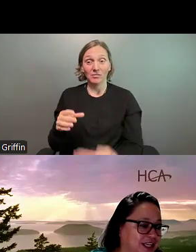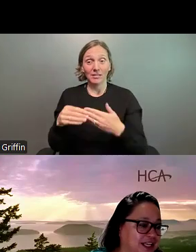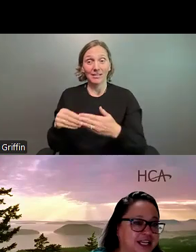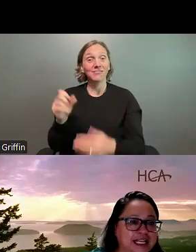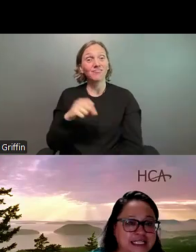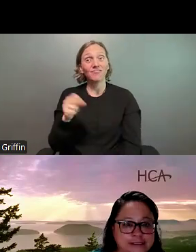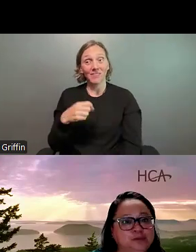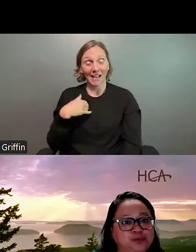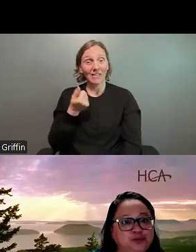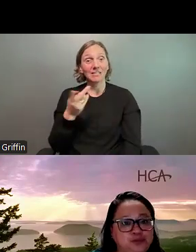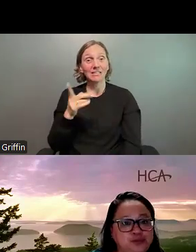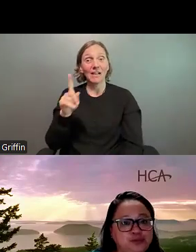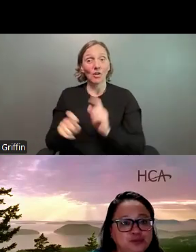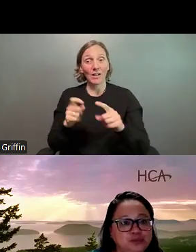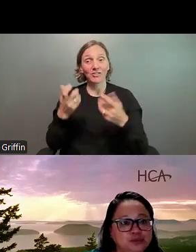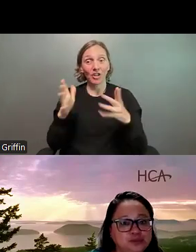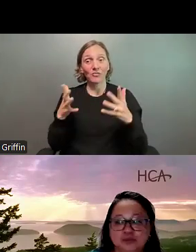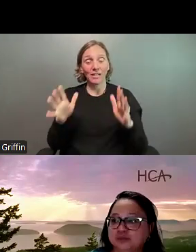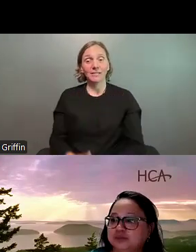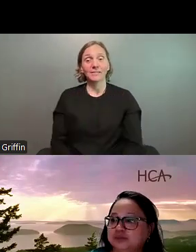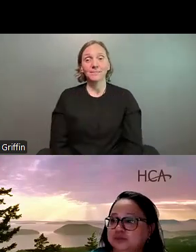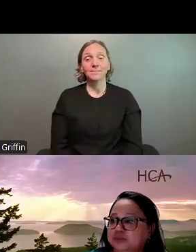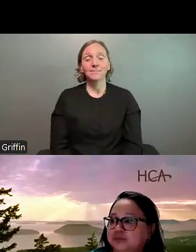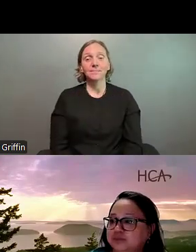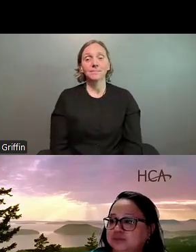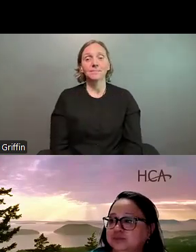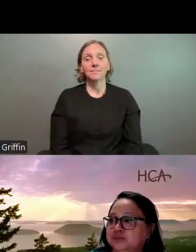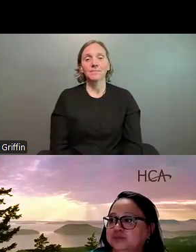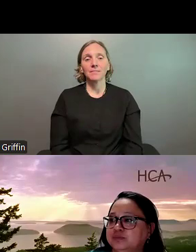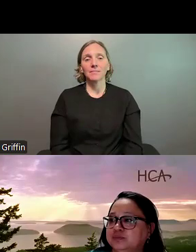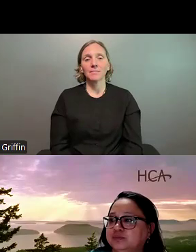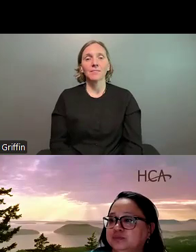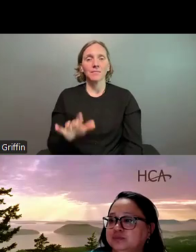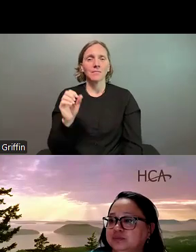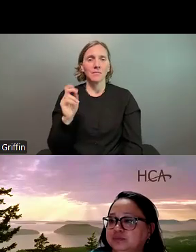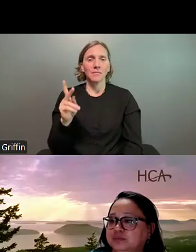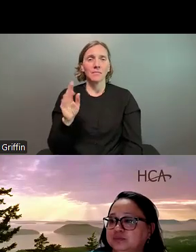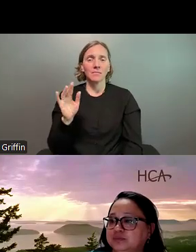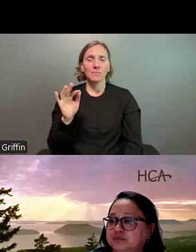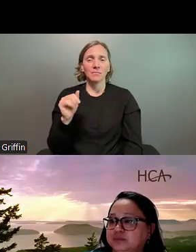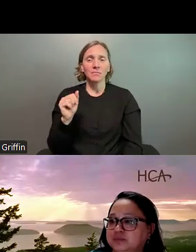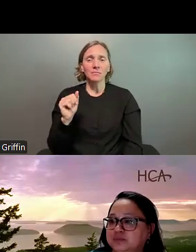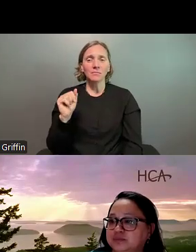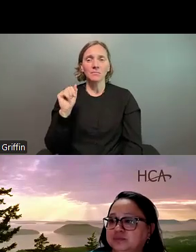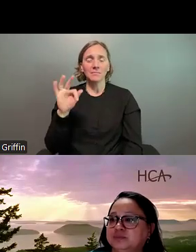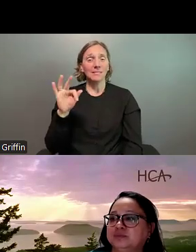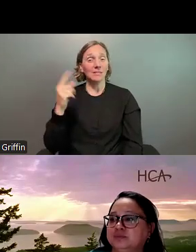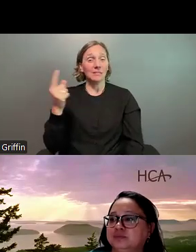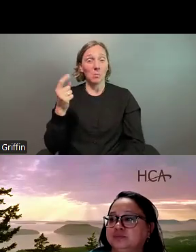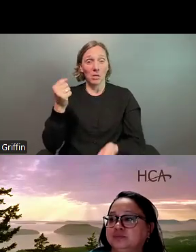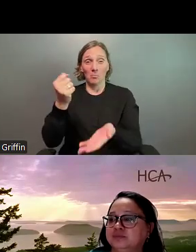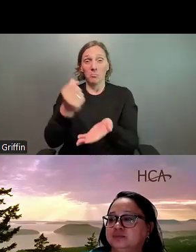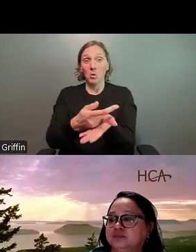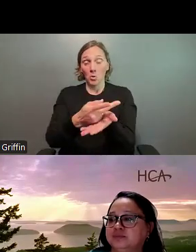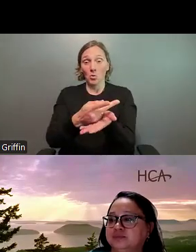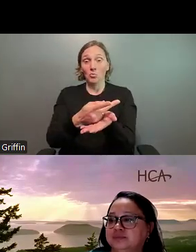gotten a number of questions already. So just starting off, if someone is approved and